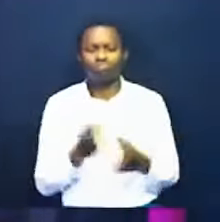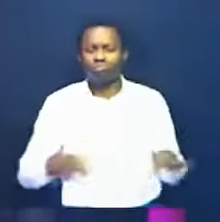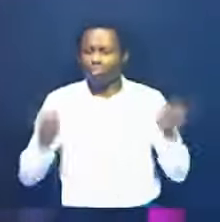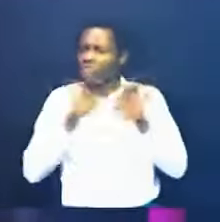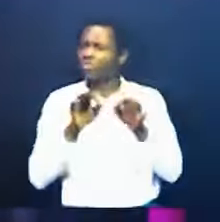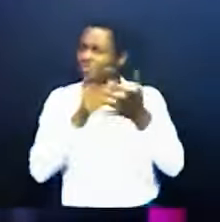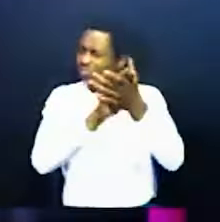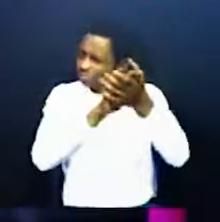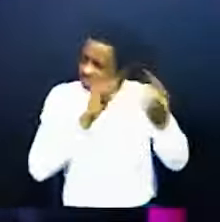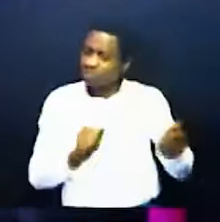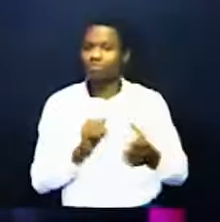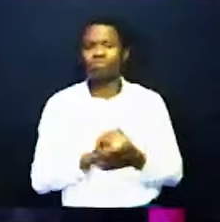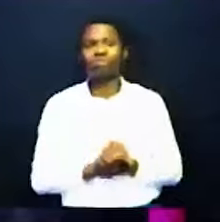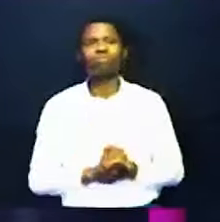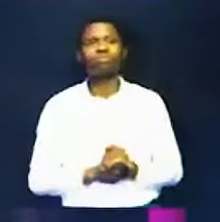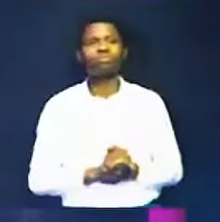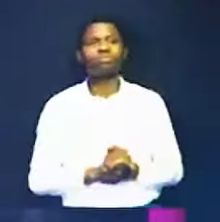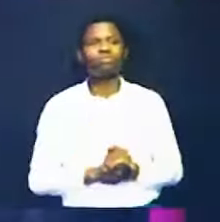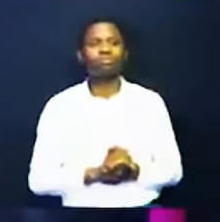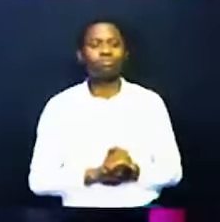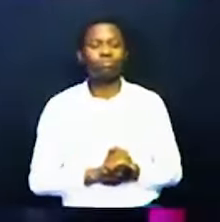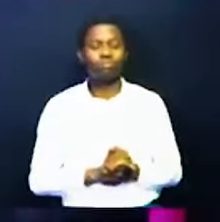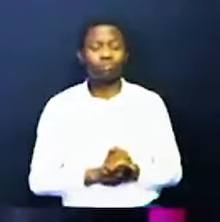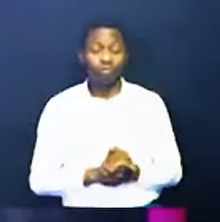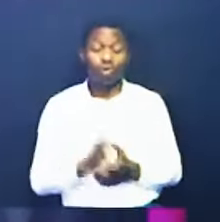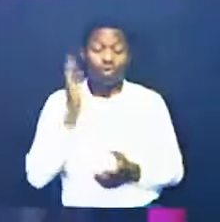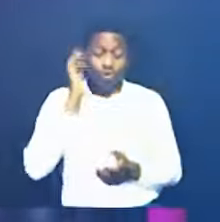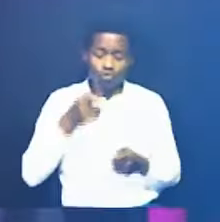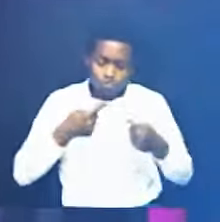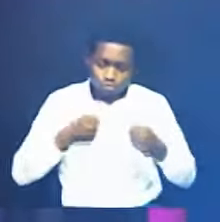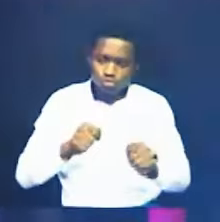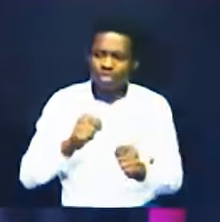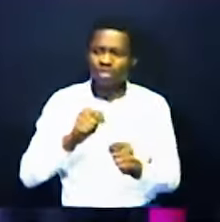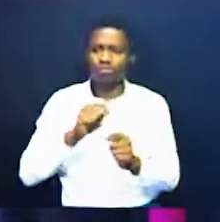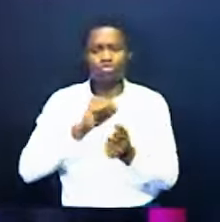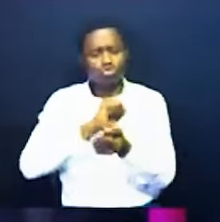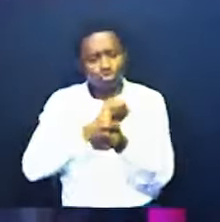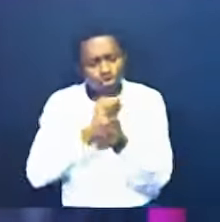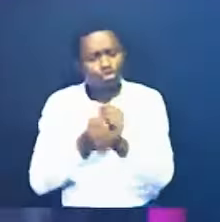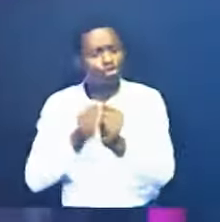Just believe. If we will take steps to correct the past. And we